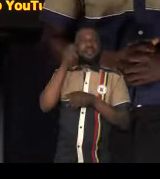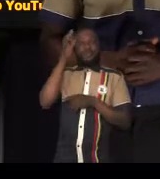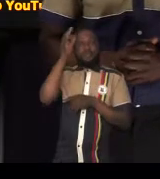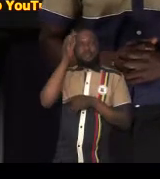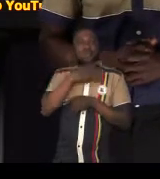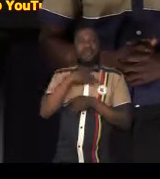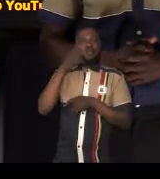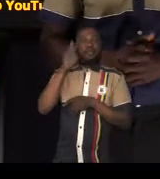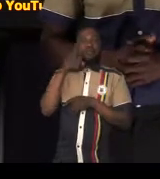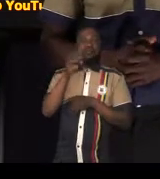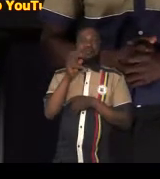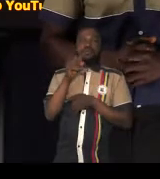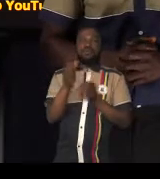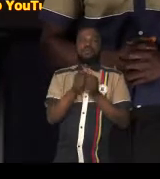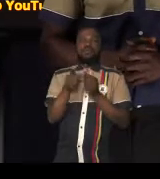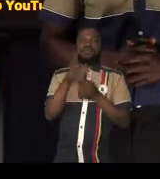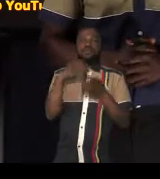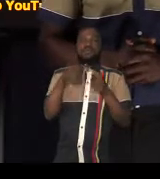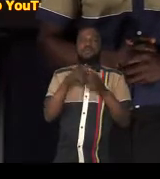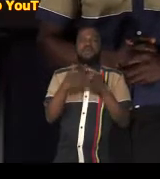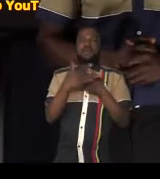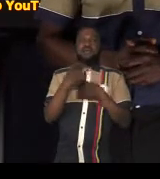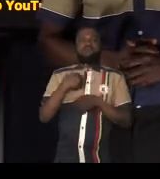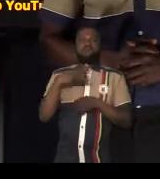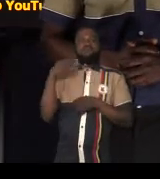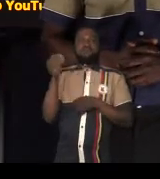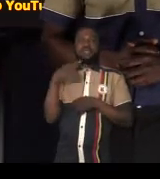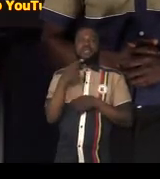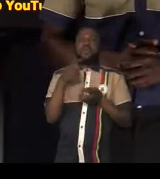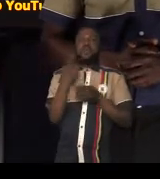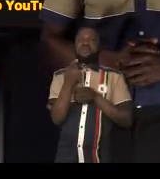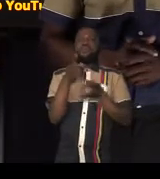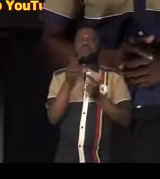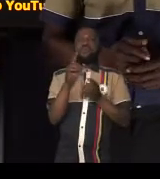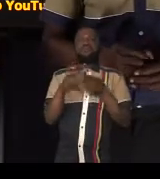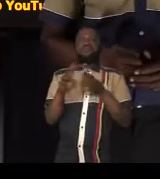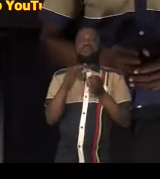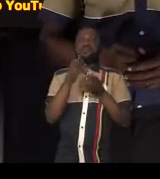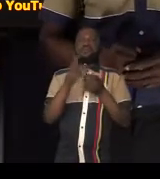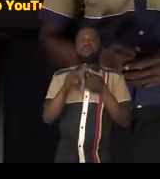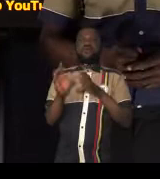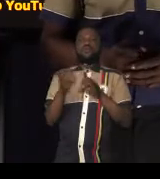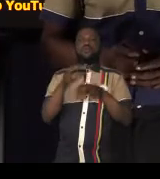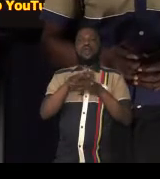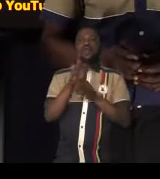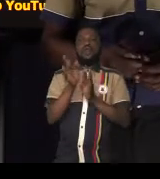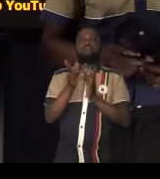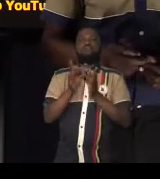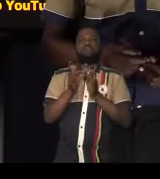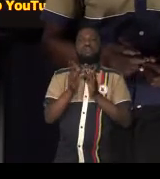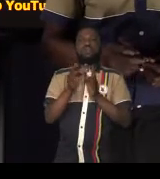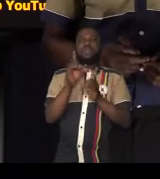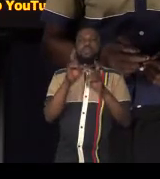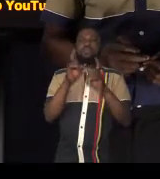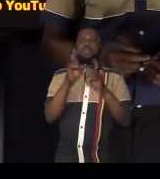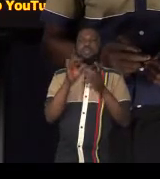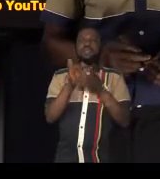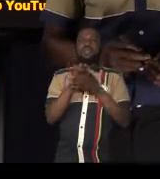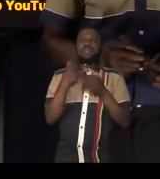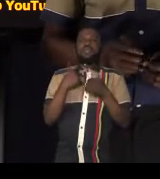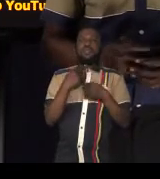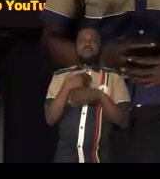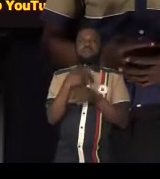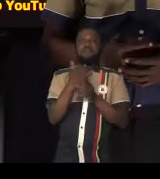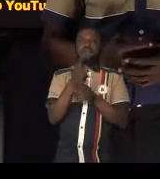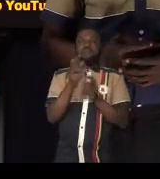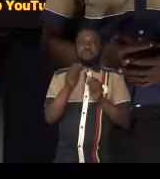Uncle Agbaje, and Uncle Popo with you even after we're gone. The only way you can do this is by doing the online assessment that we have structured out for